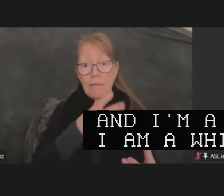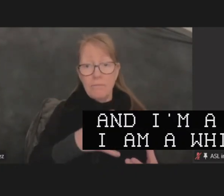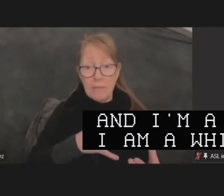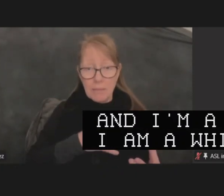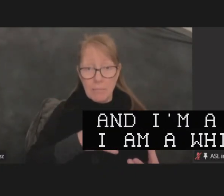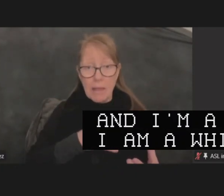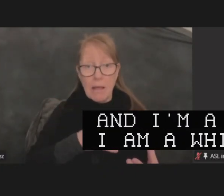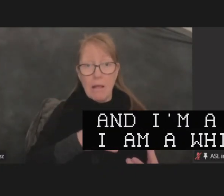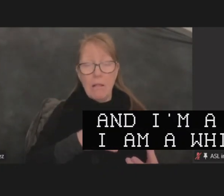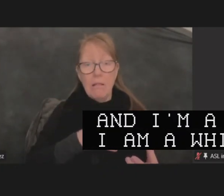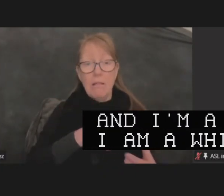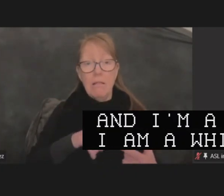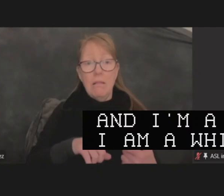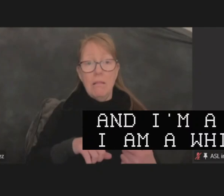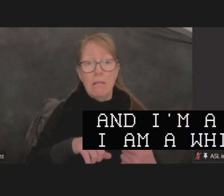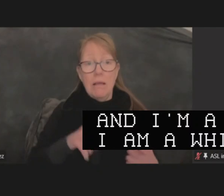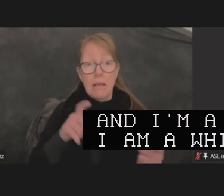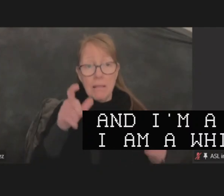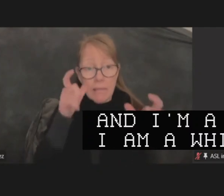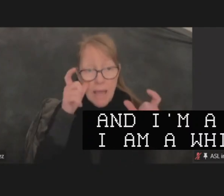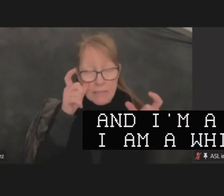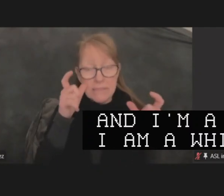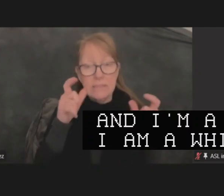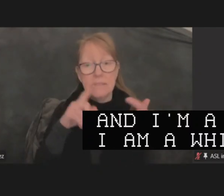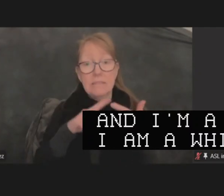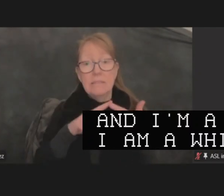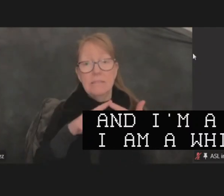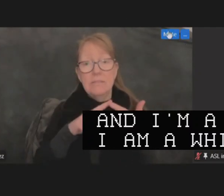with glasses, short